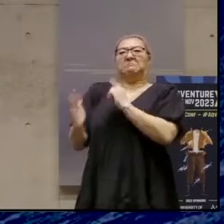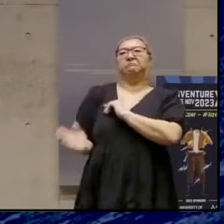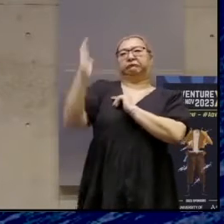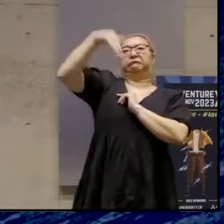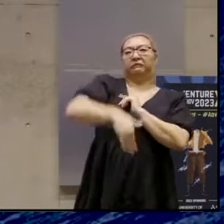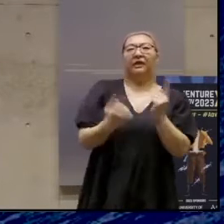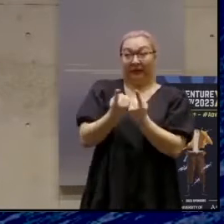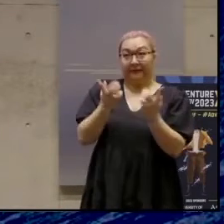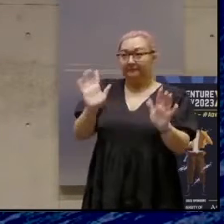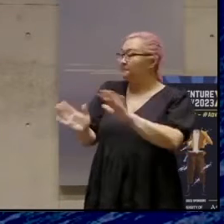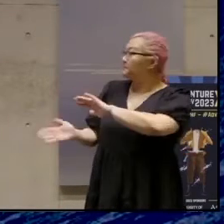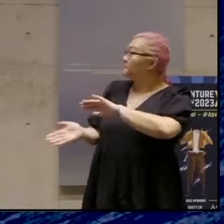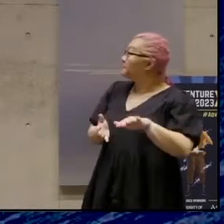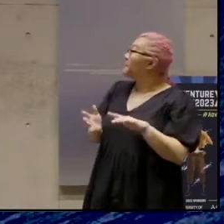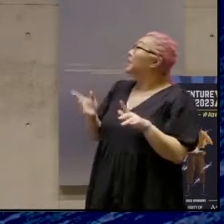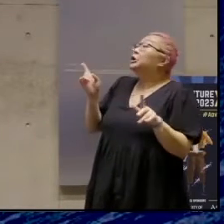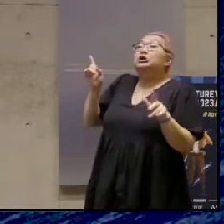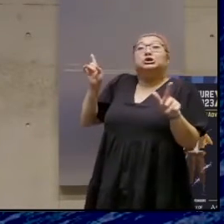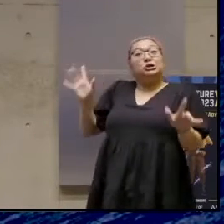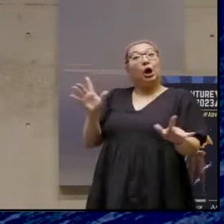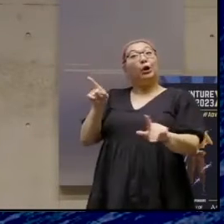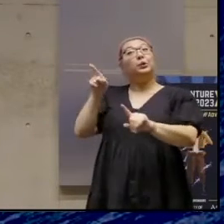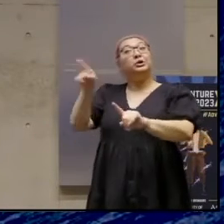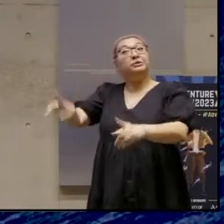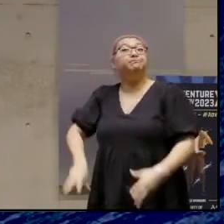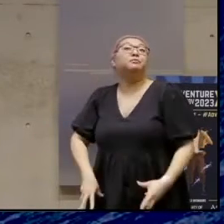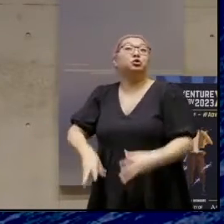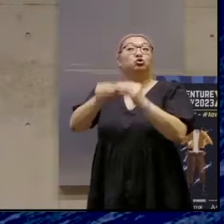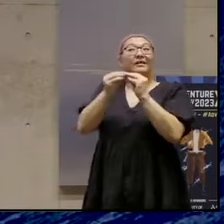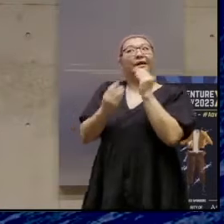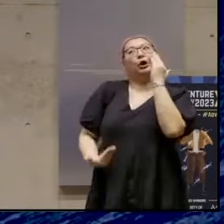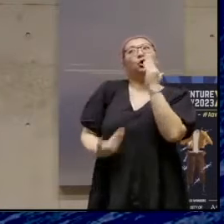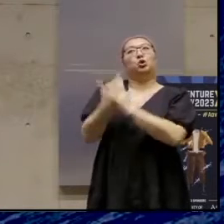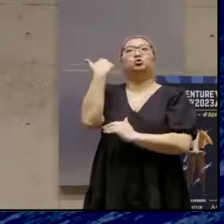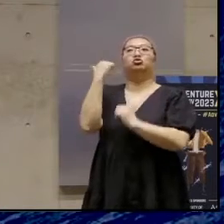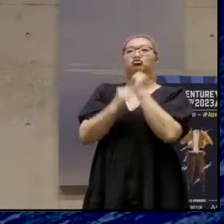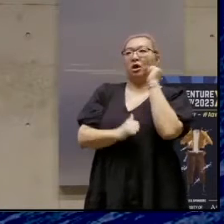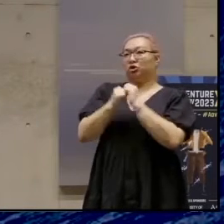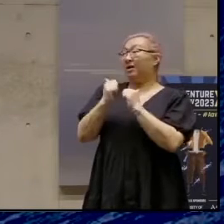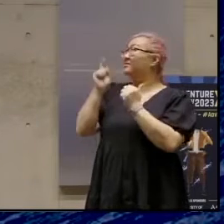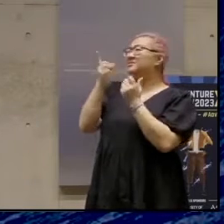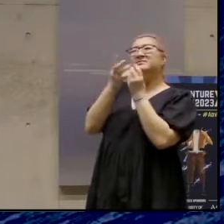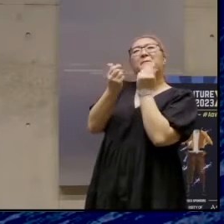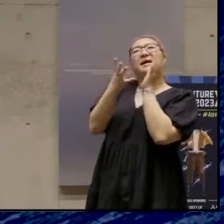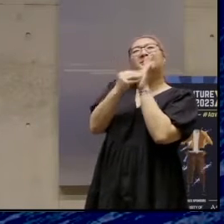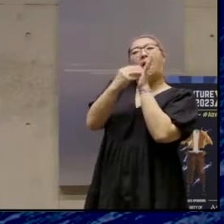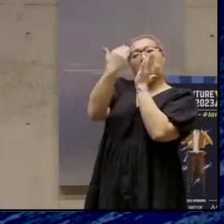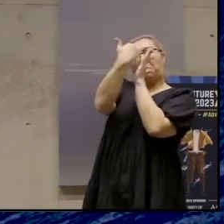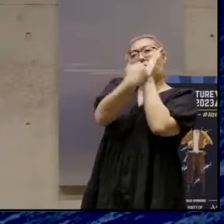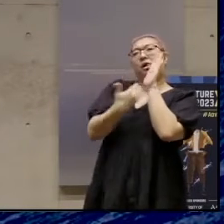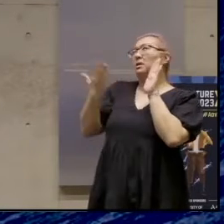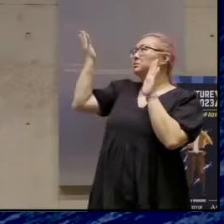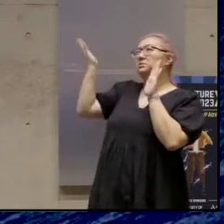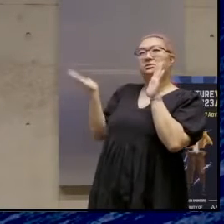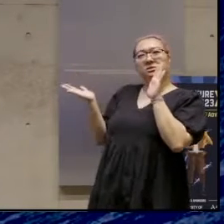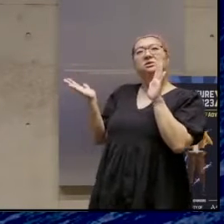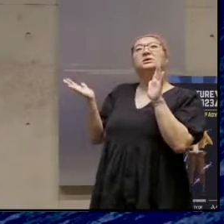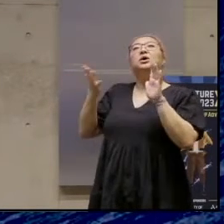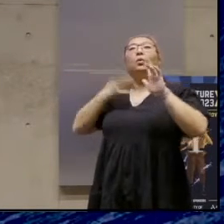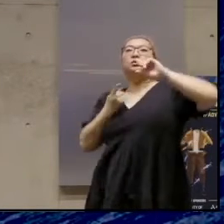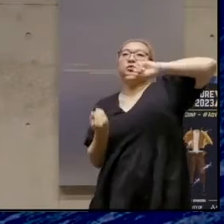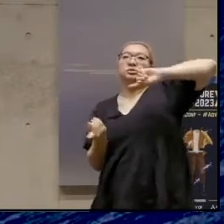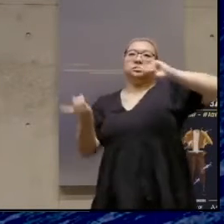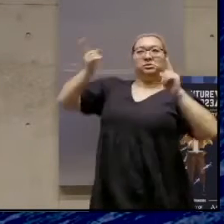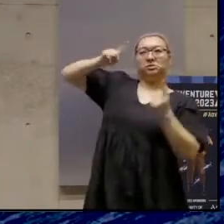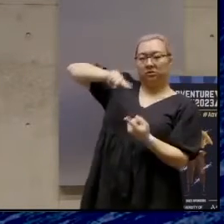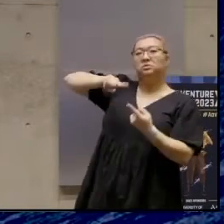where I start to talk about examples being autopsy work. This is not the point of this talk. The point of this talk is not autopsy to prove that these